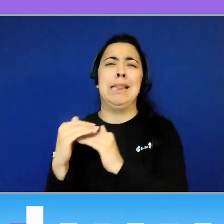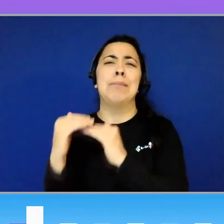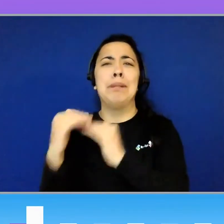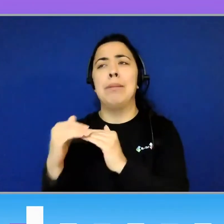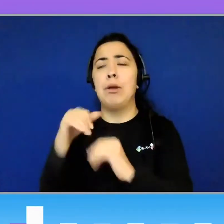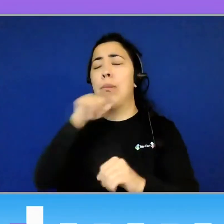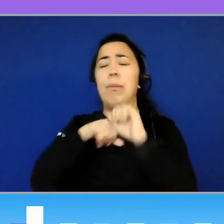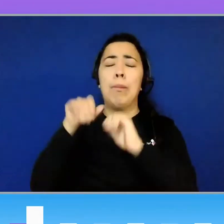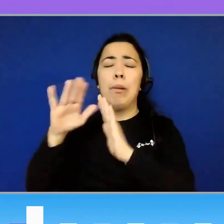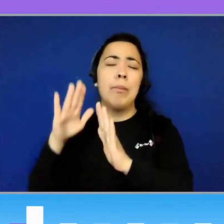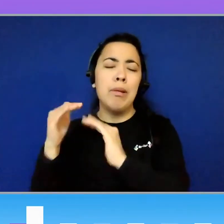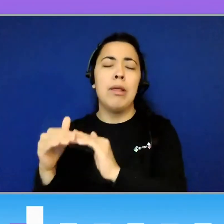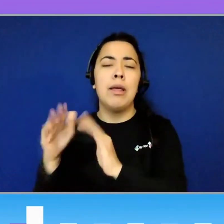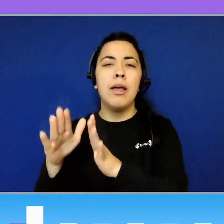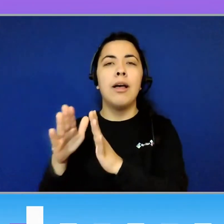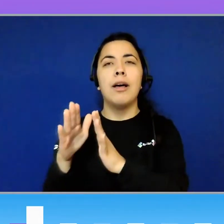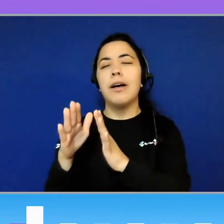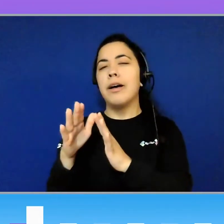the